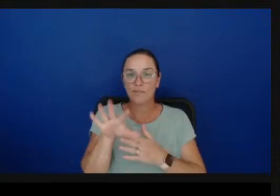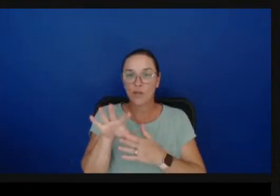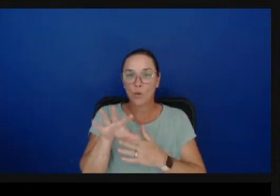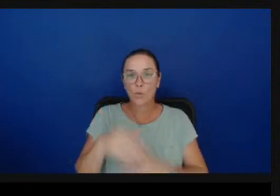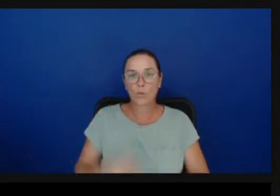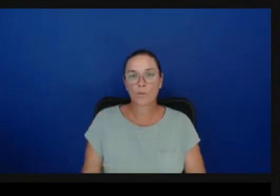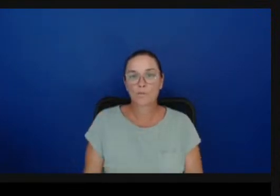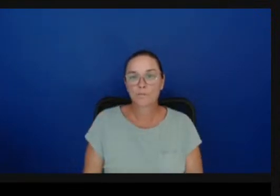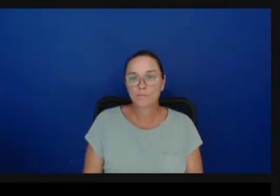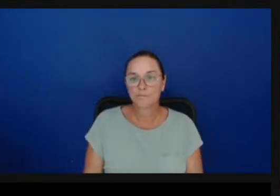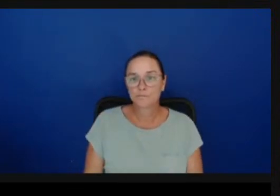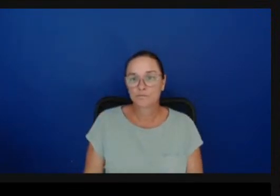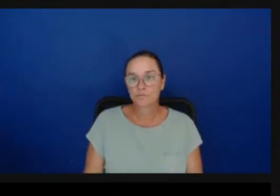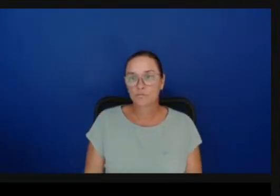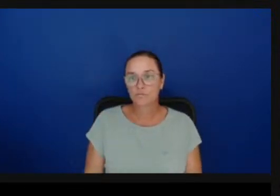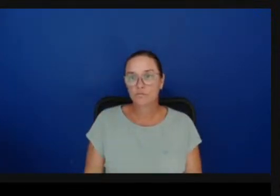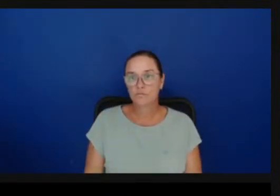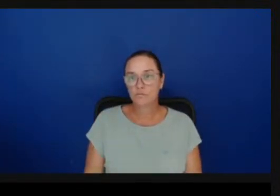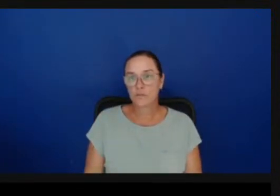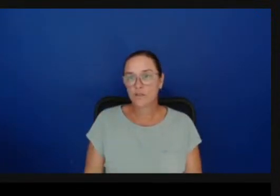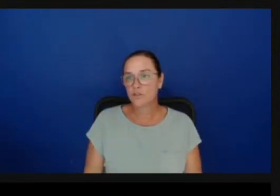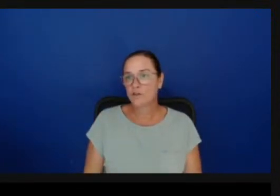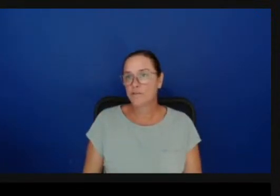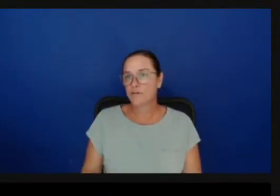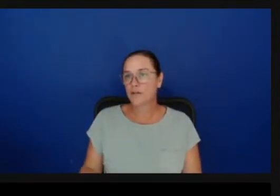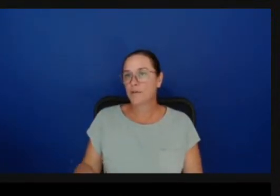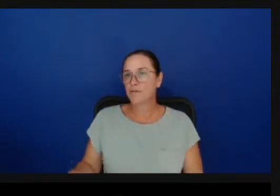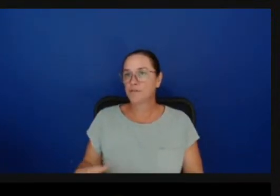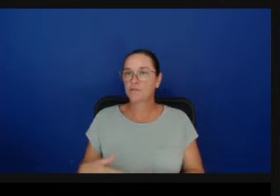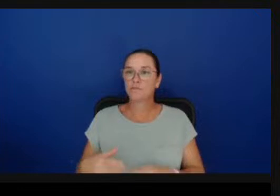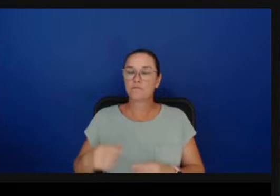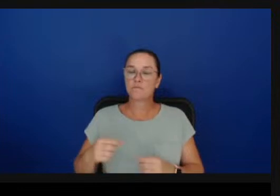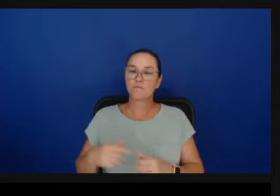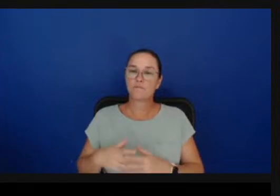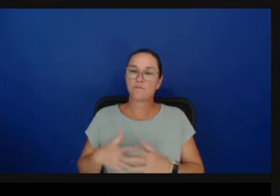video, on the morning of the 20th as eruption was ending.